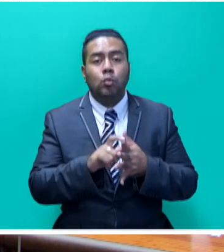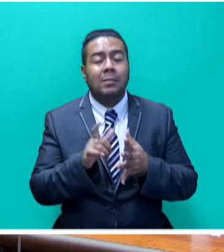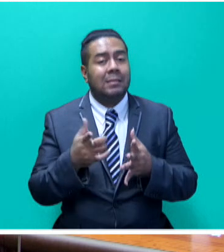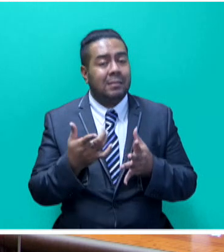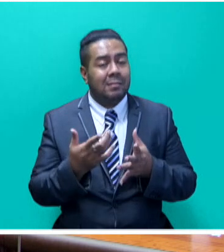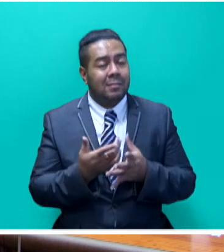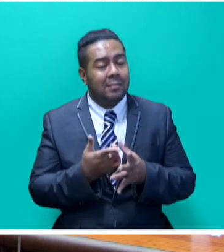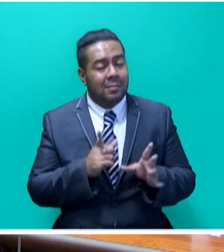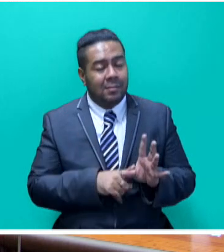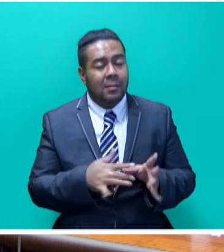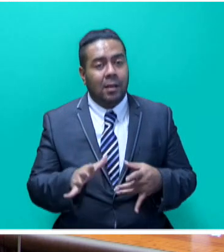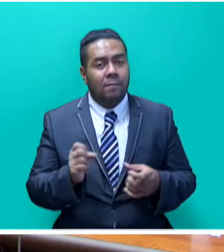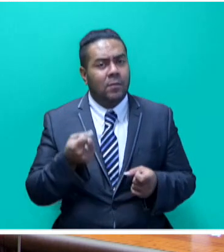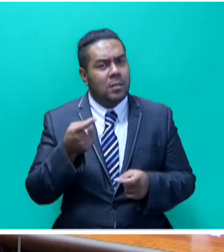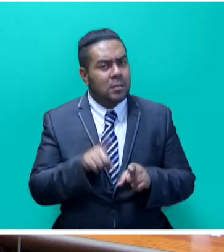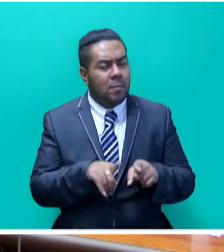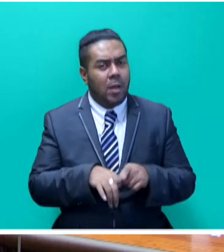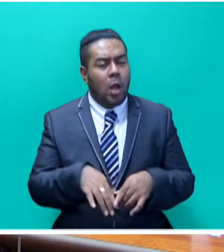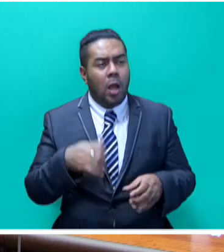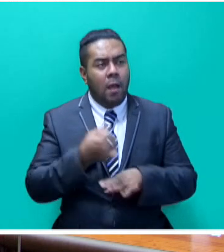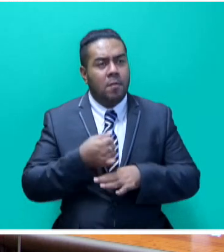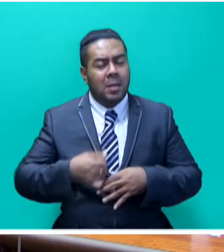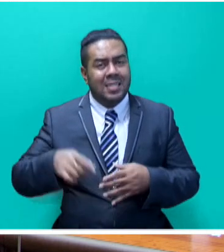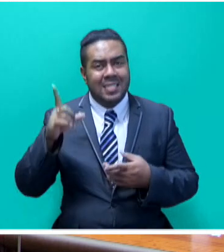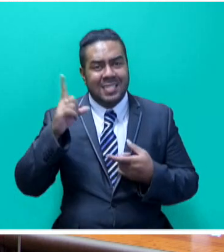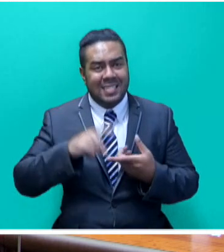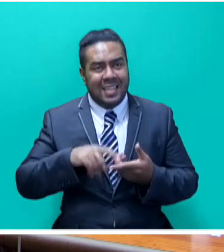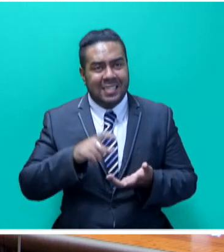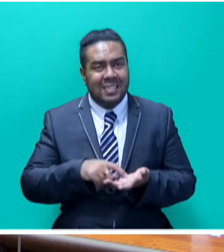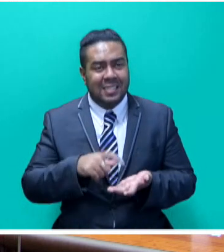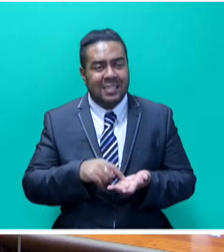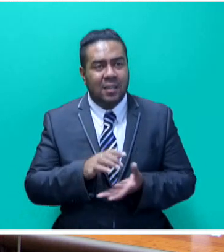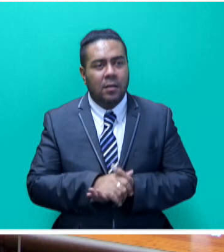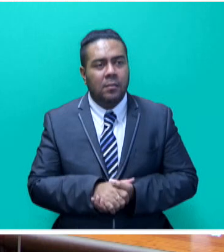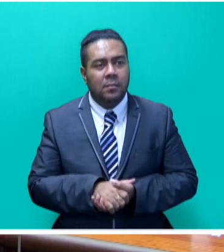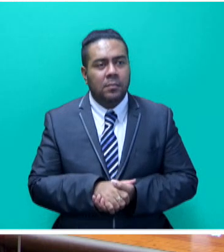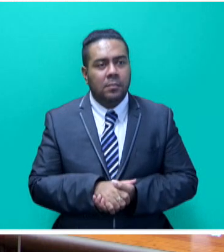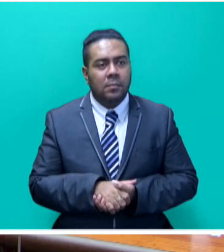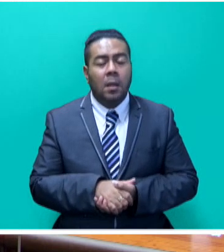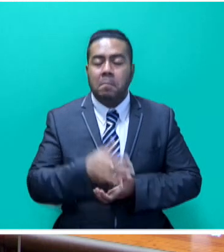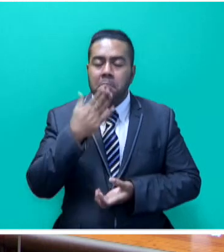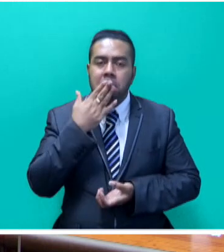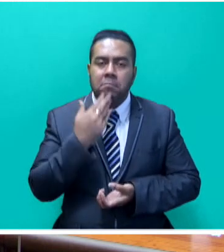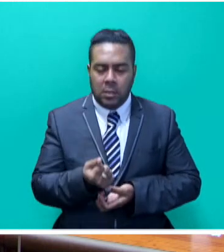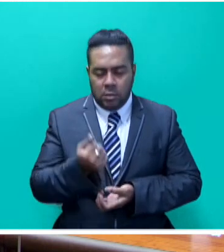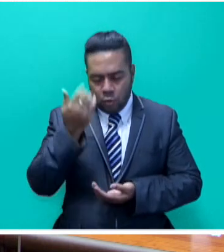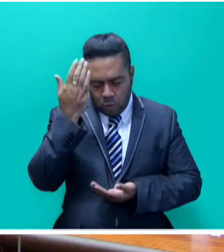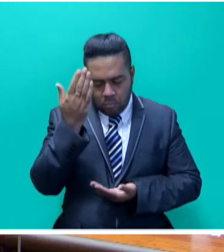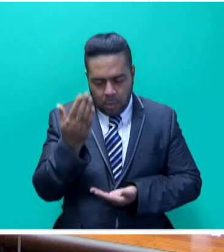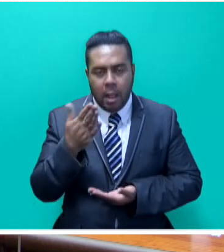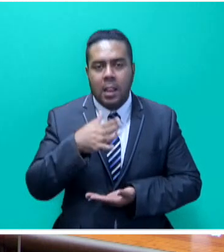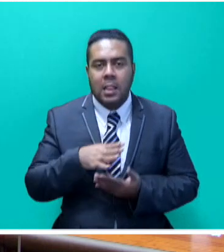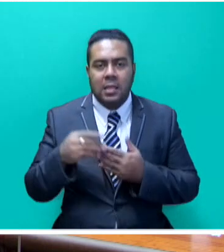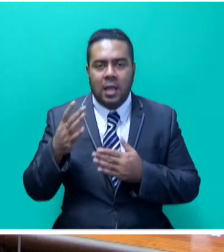much higher government debt burden than before the pandemic for the foreseeable future. Please, Honourable Leader of Opposition,